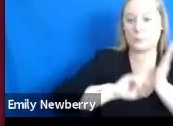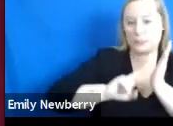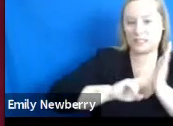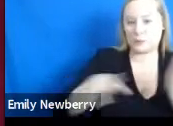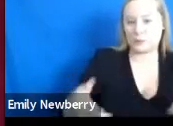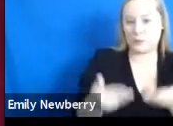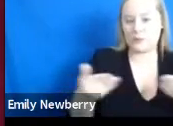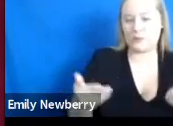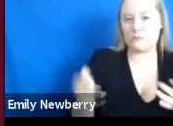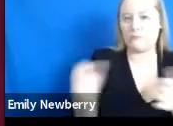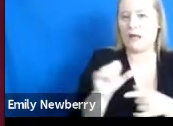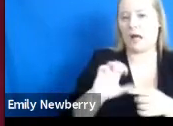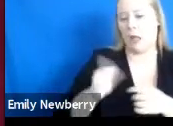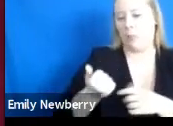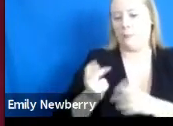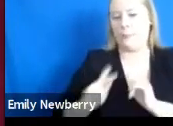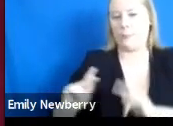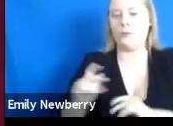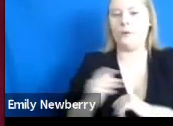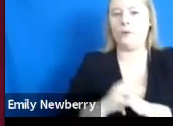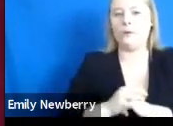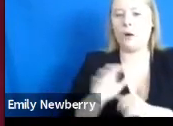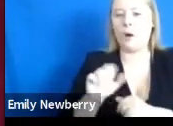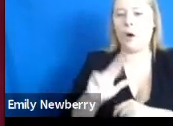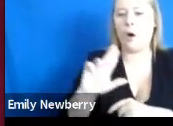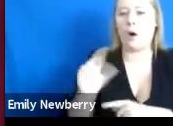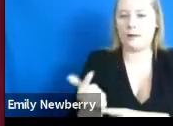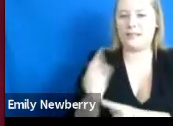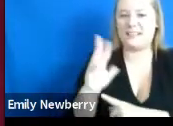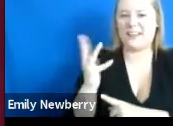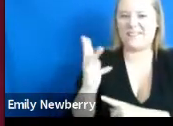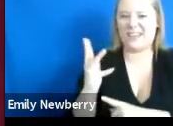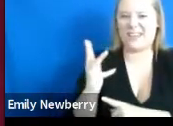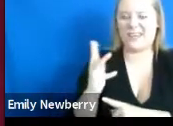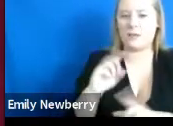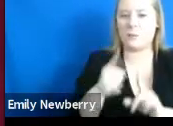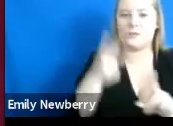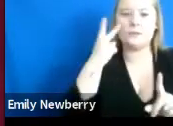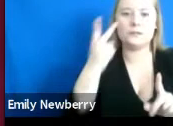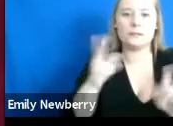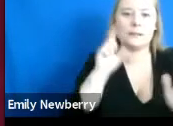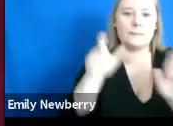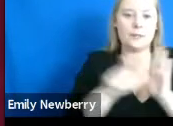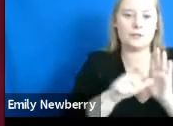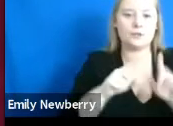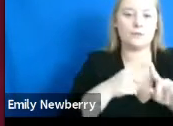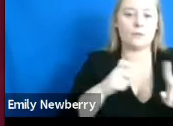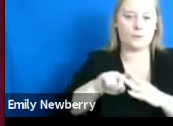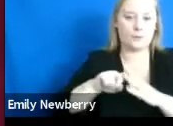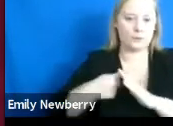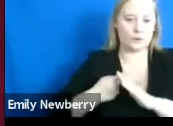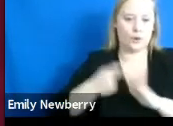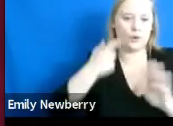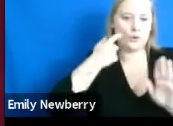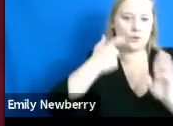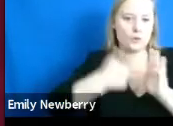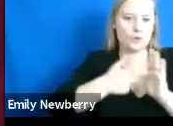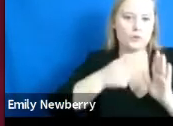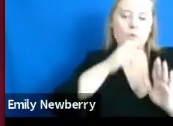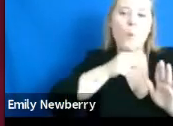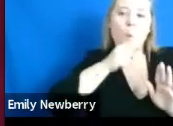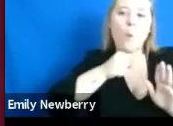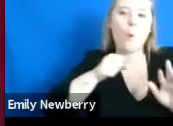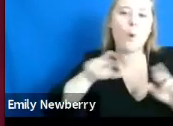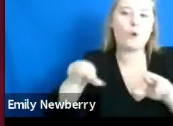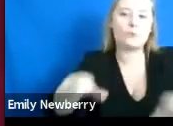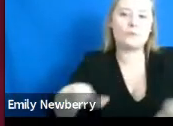everyone else did, was on August 5th. And then if you see one of the pictures from the beginning, was, if you notice the Orange River, that was when